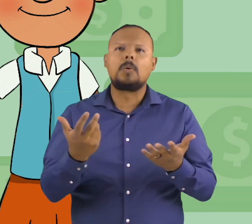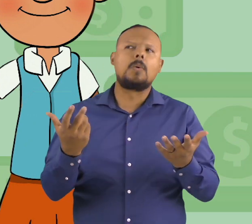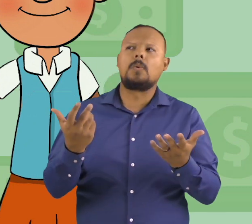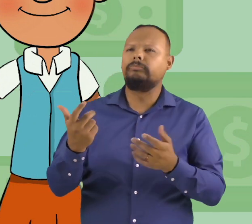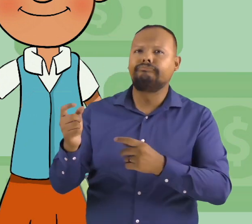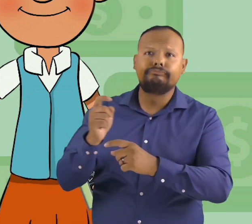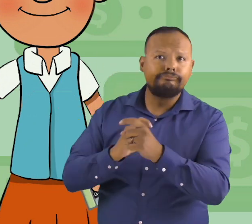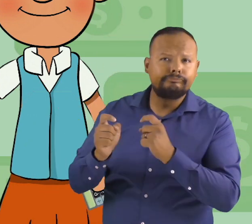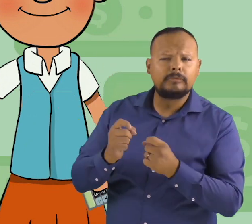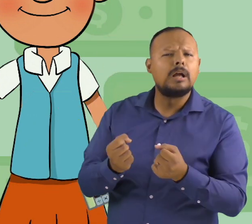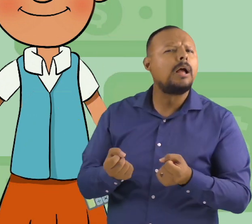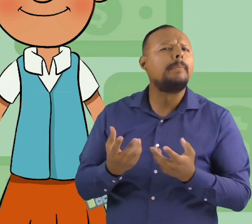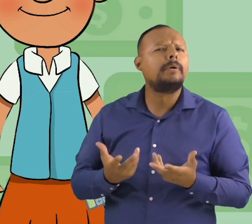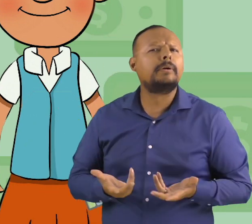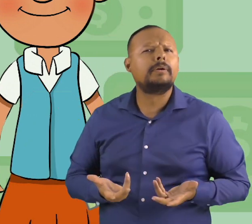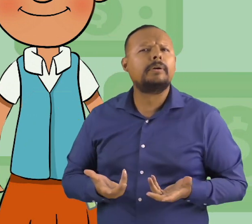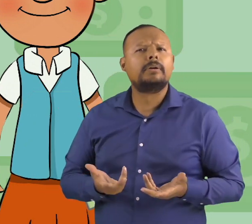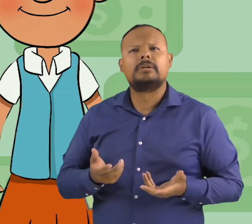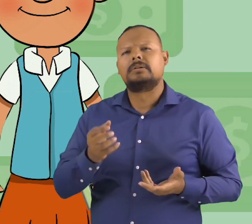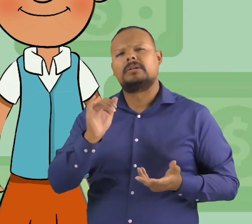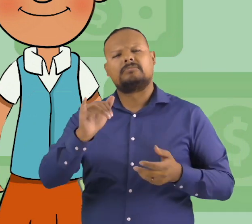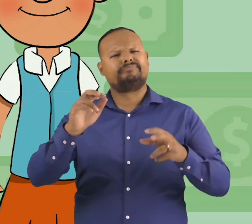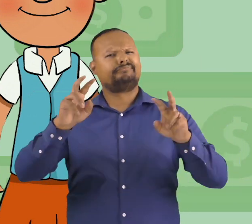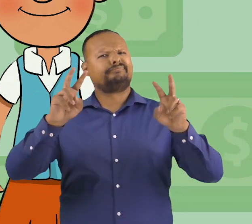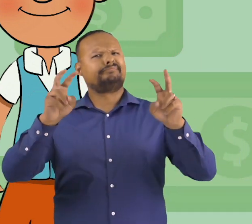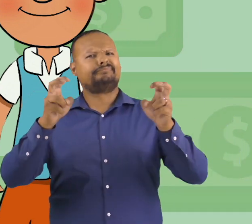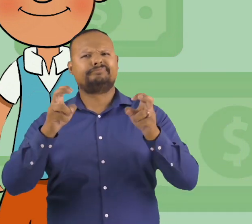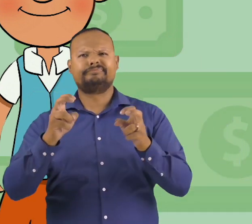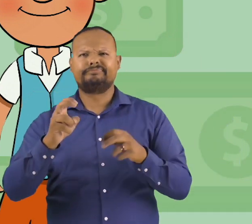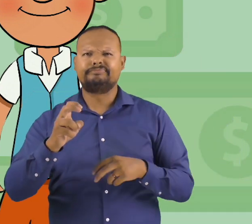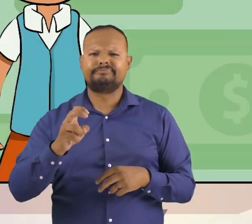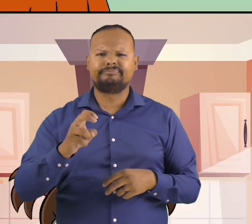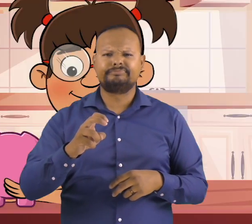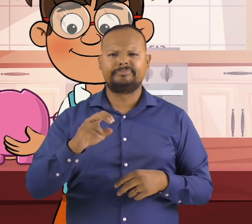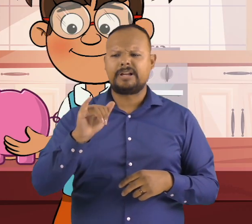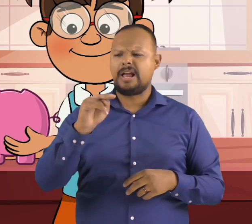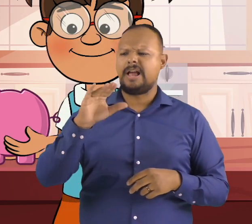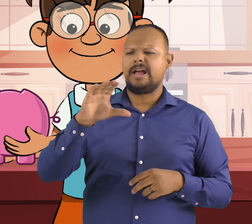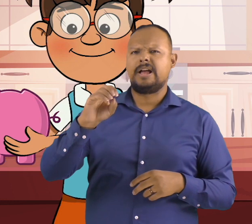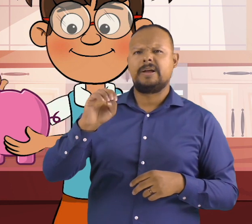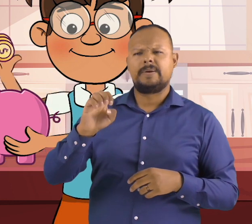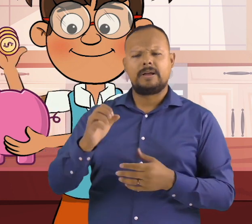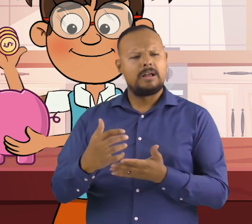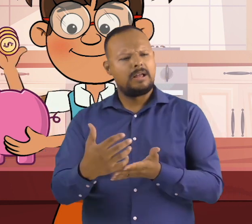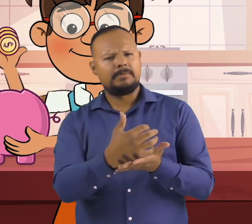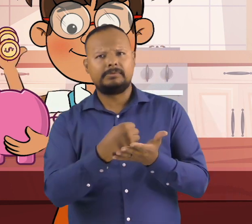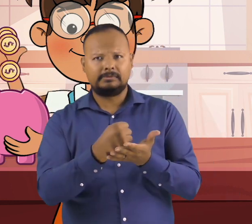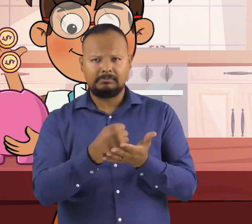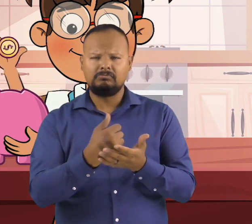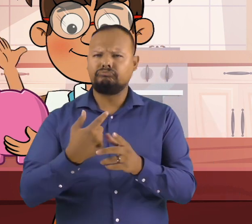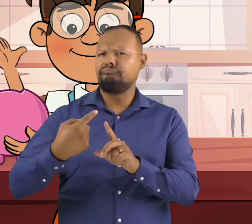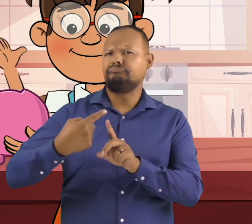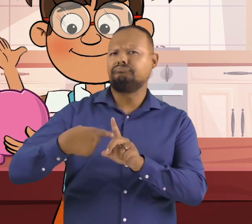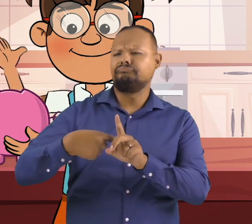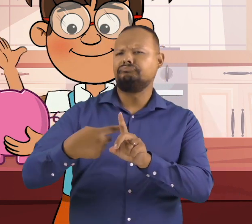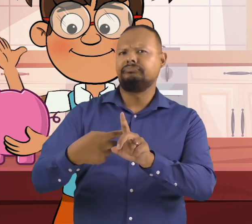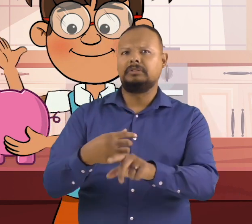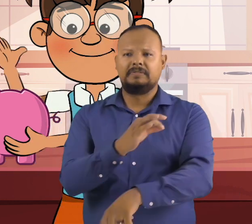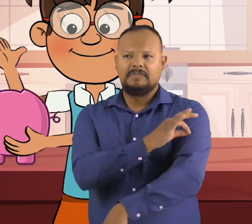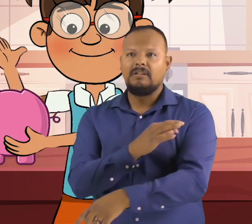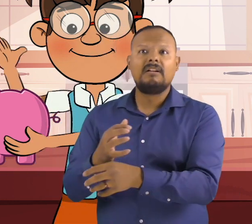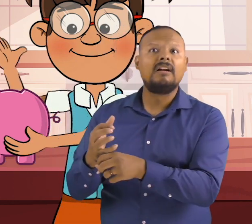That is called your income. Each month, Frankie gets a